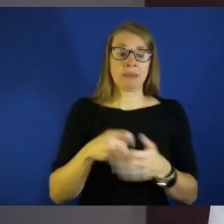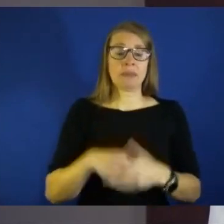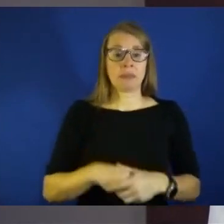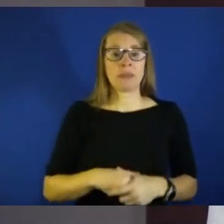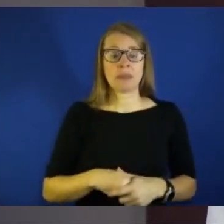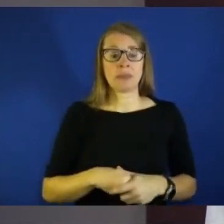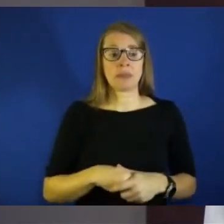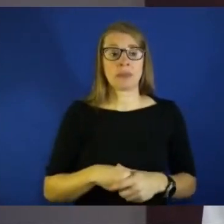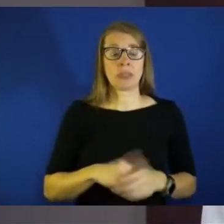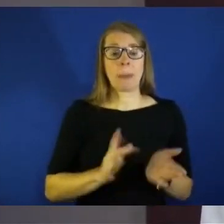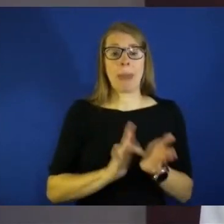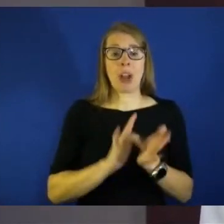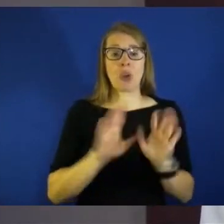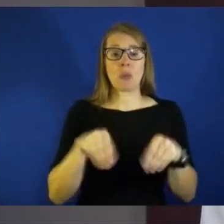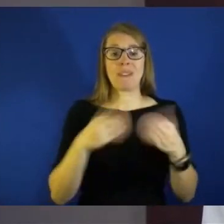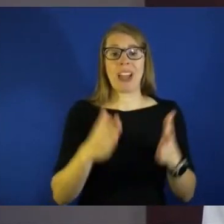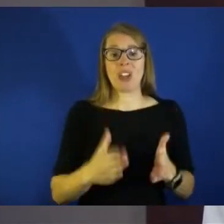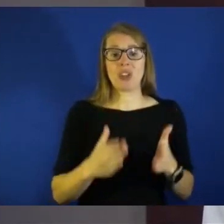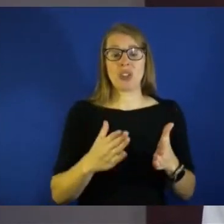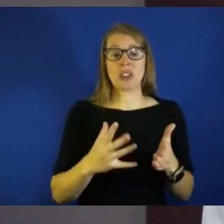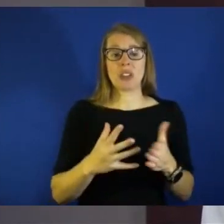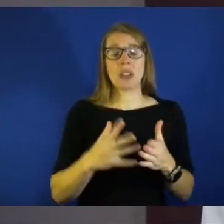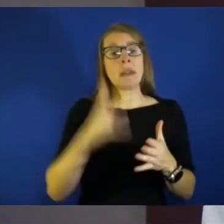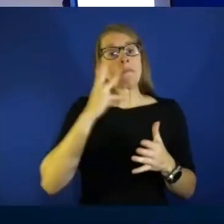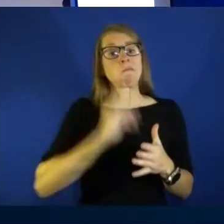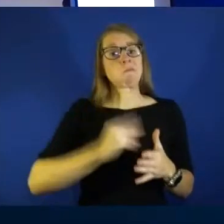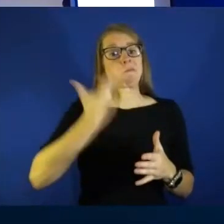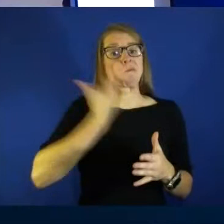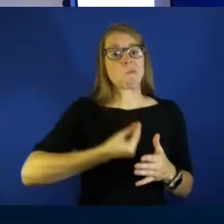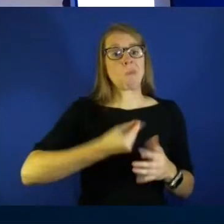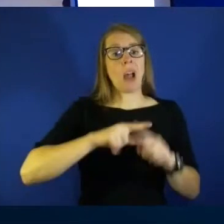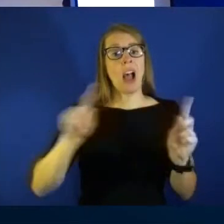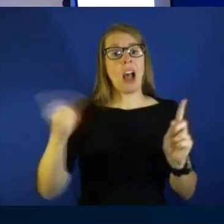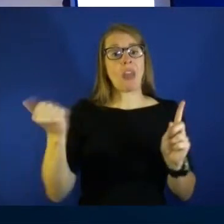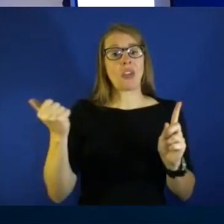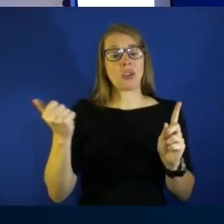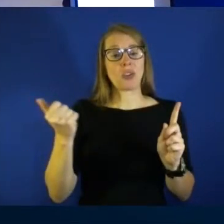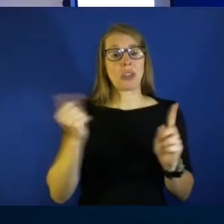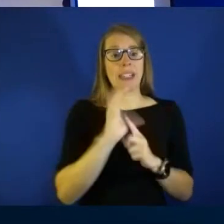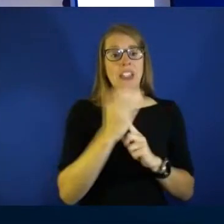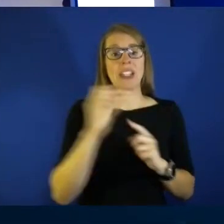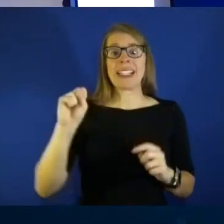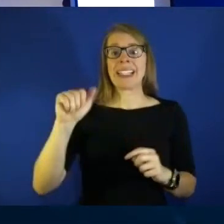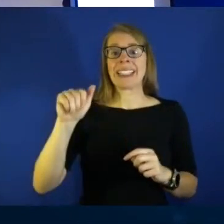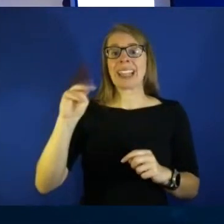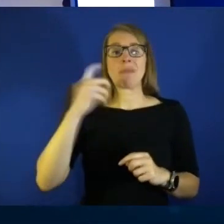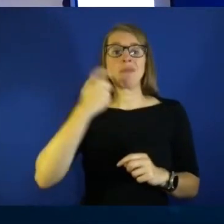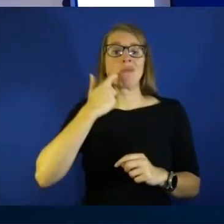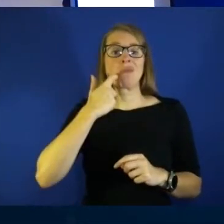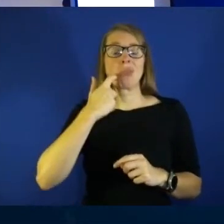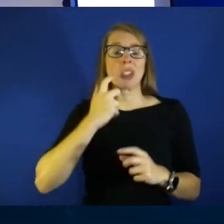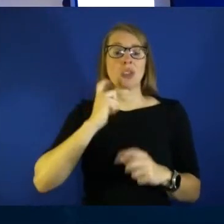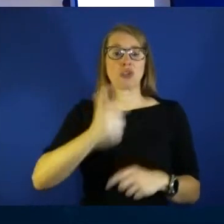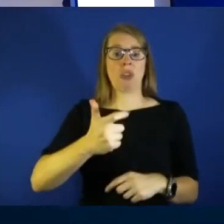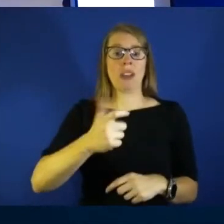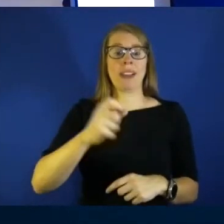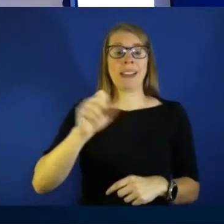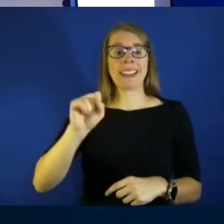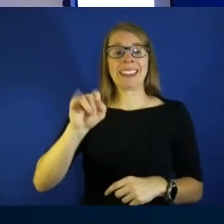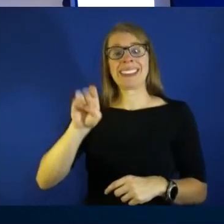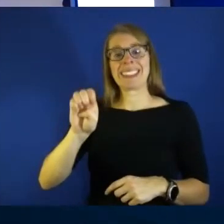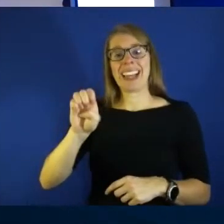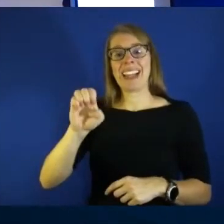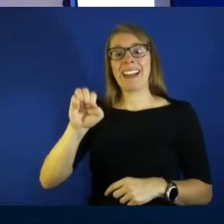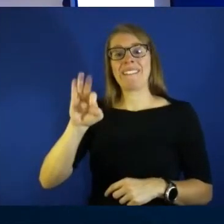providers have a lot of experience with, actually, in other conditions. Sam is just joining us and wants to know if there's any side effects from monoclonal antibodies.